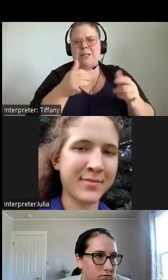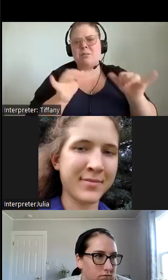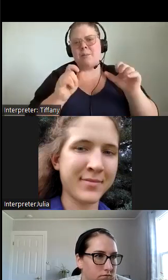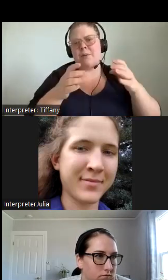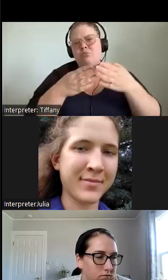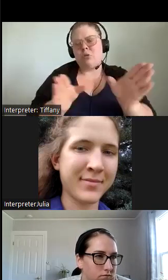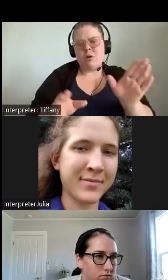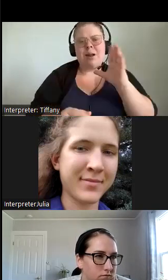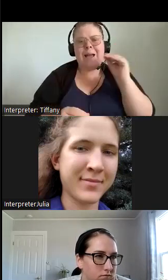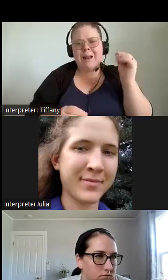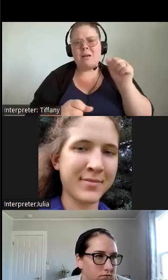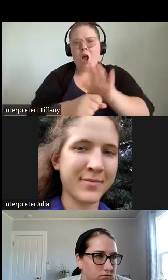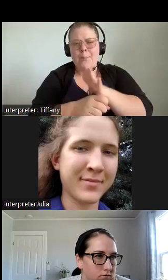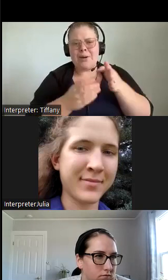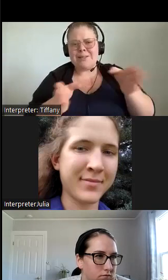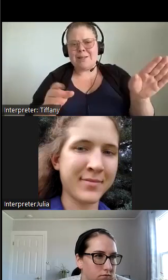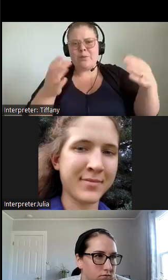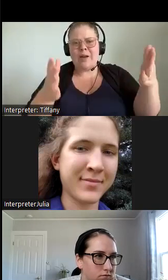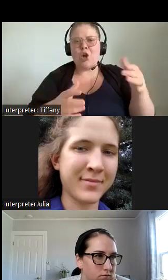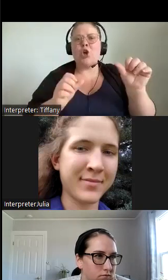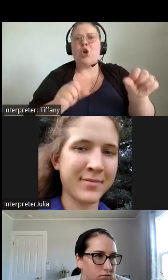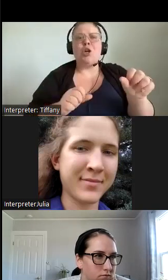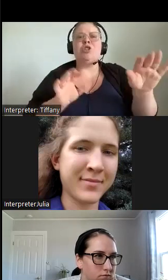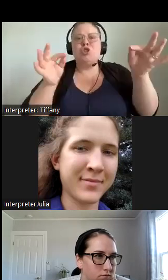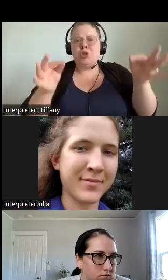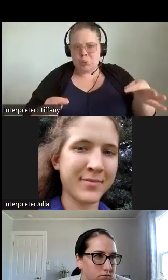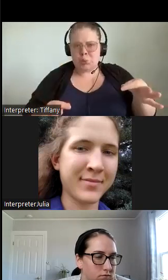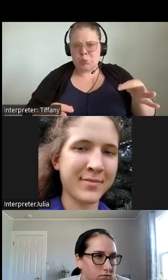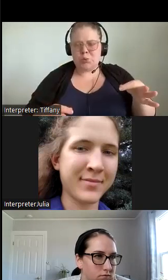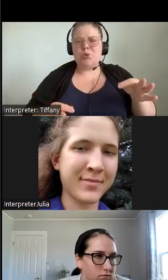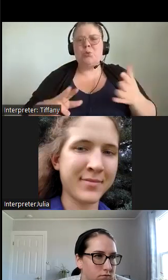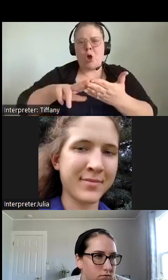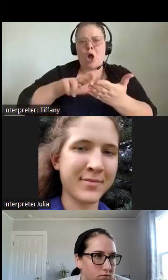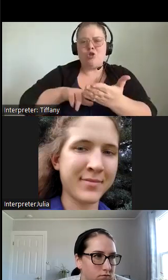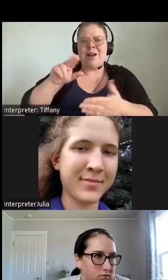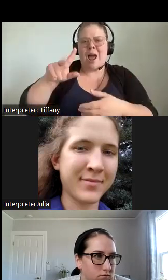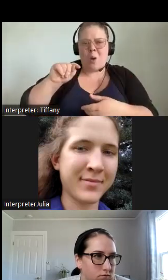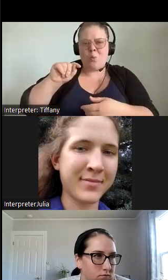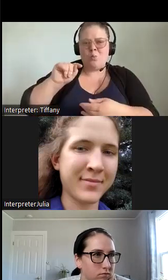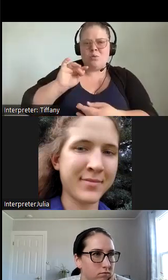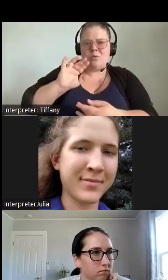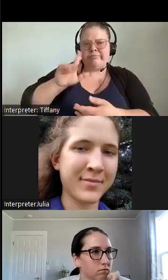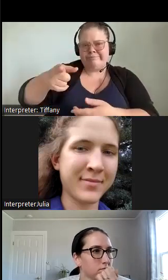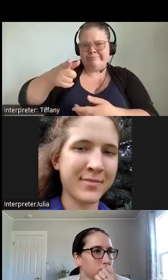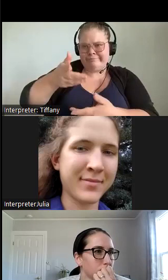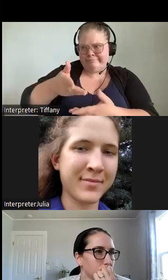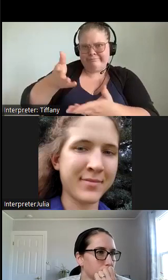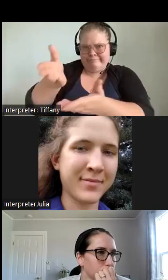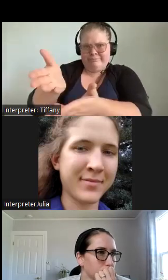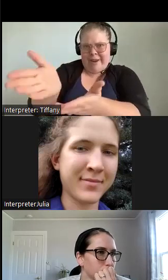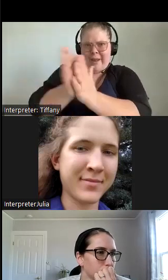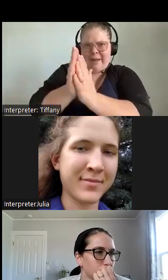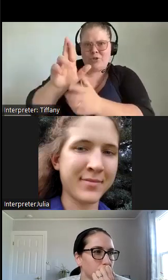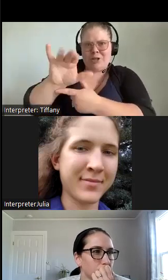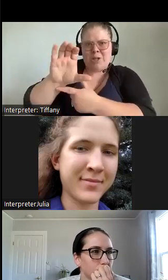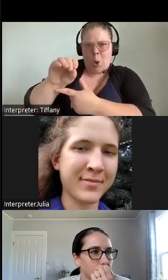And a comprehensive provider could also potentially choose to contract out with, for example, an RCO to provide